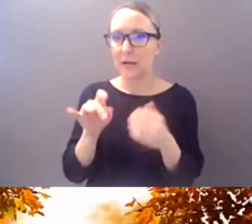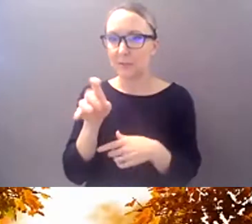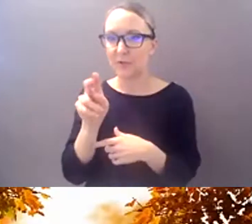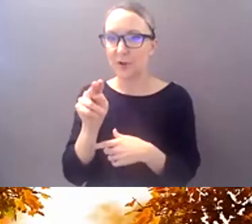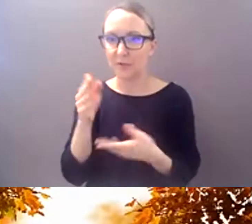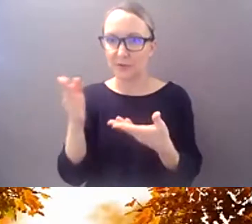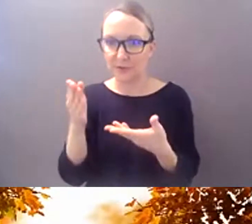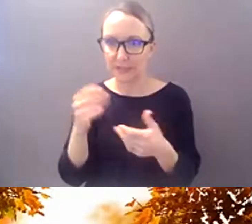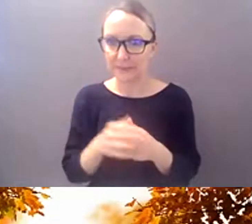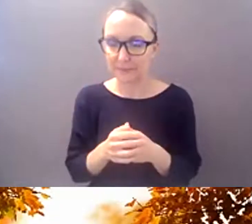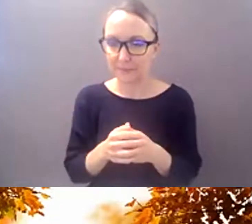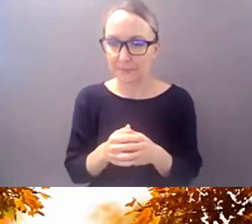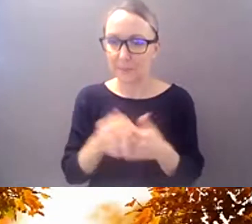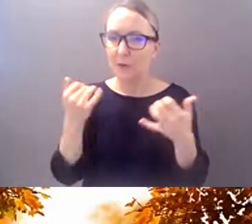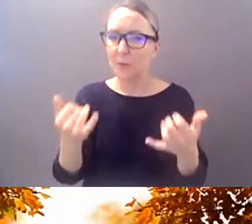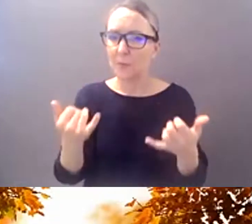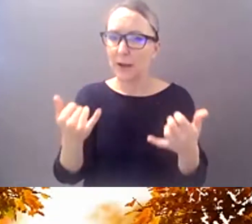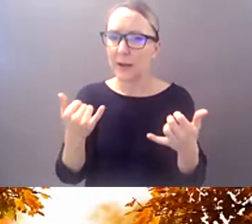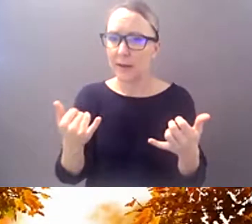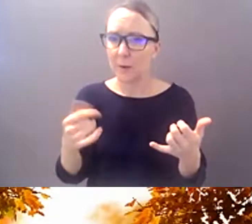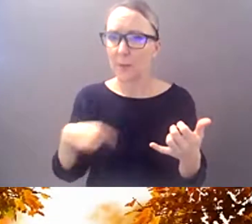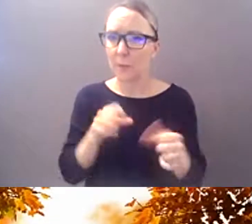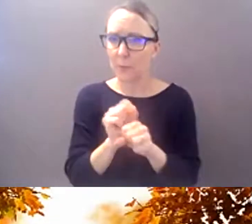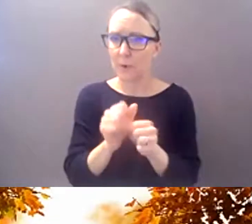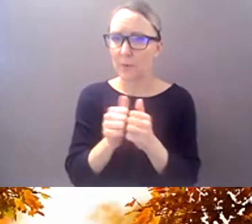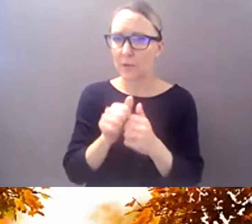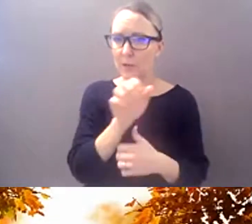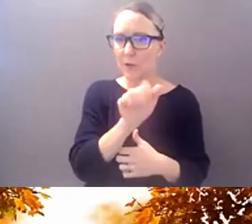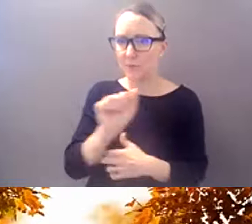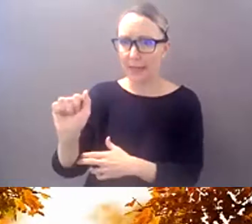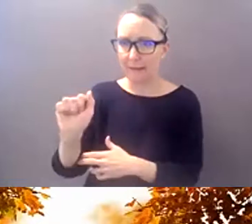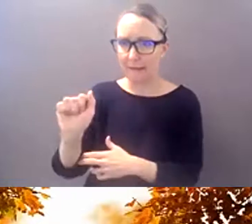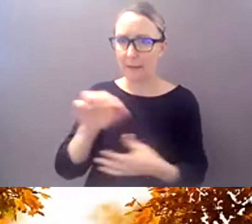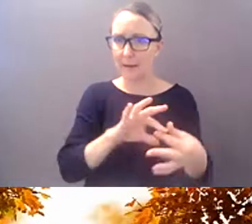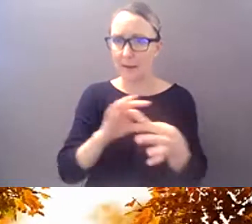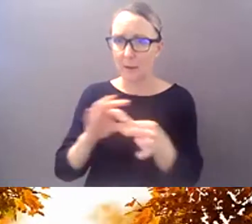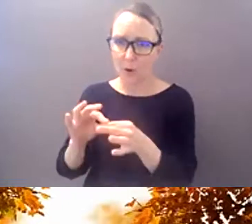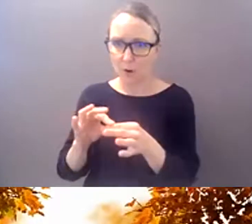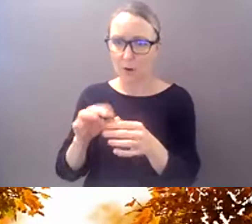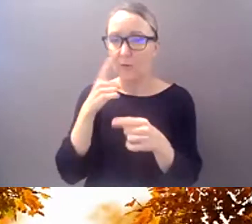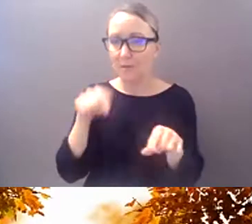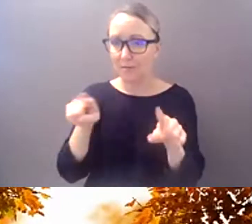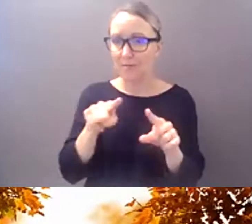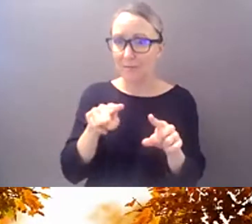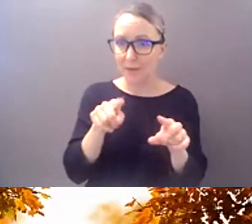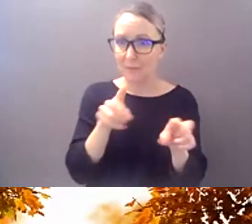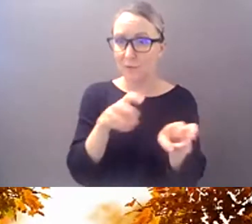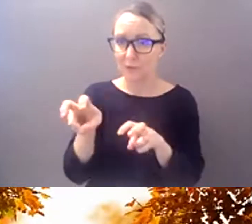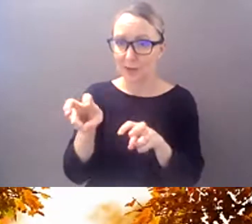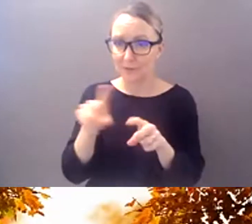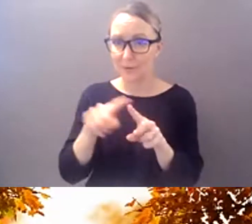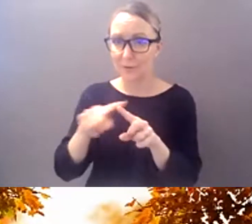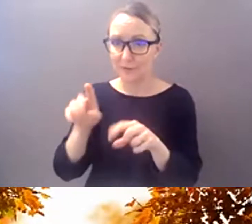the process of working with our AAA network to migrate them off of 4 different computer platforms into